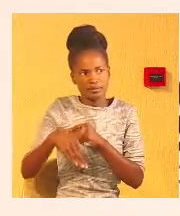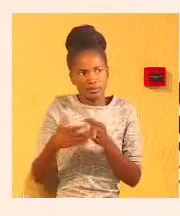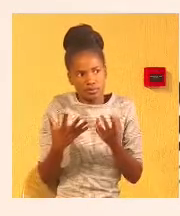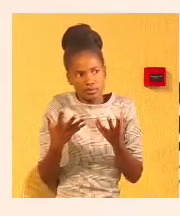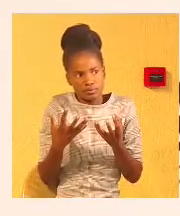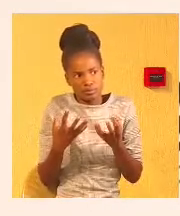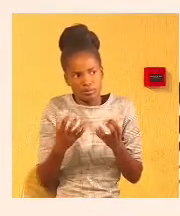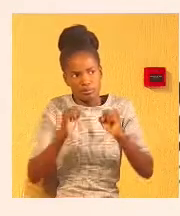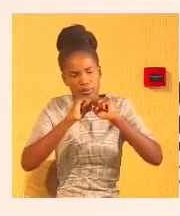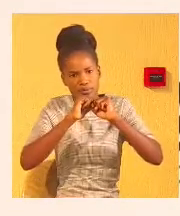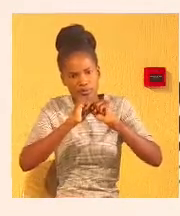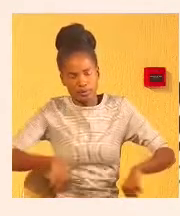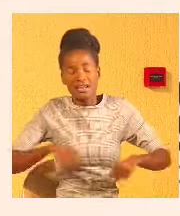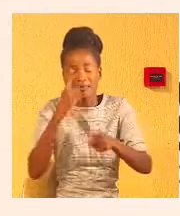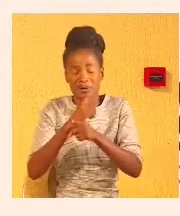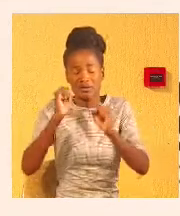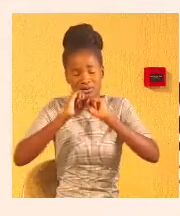to make a decision